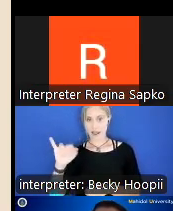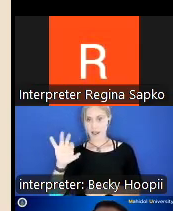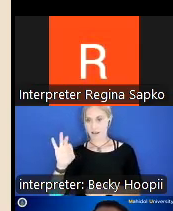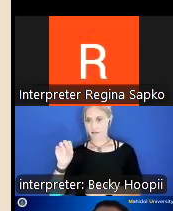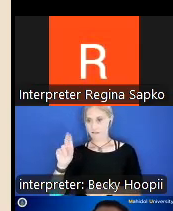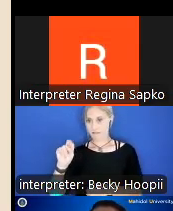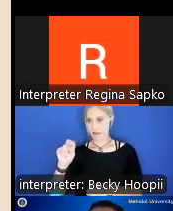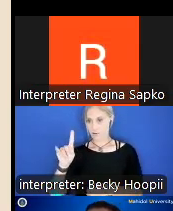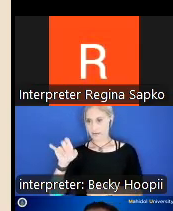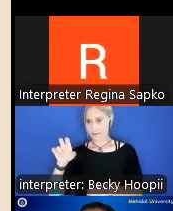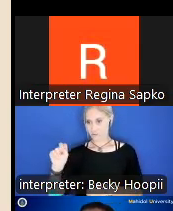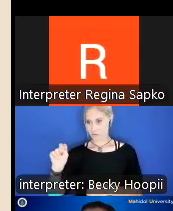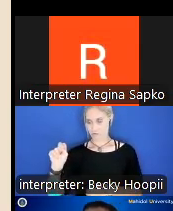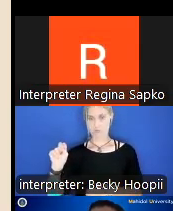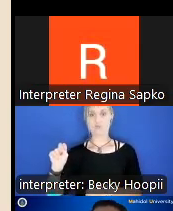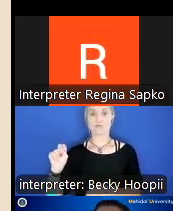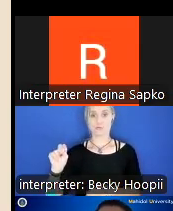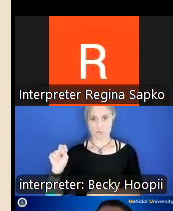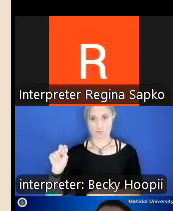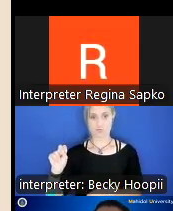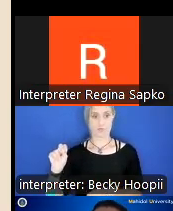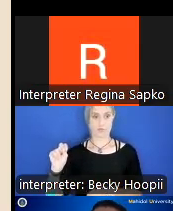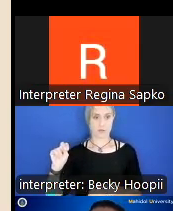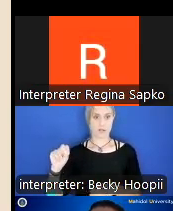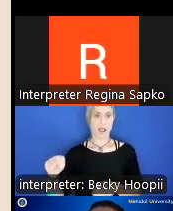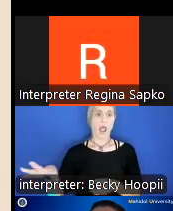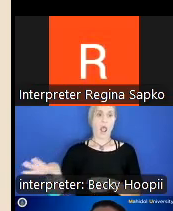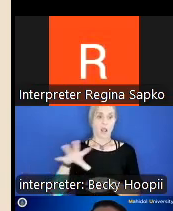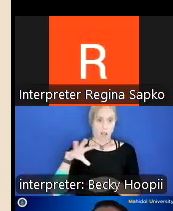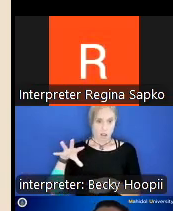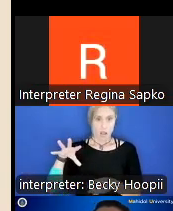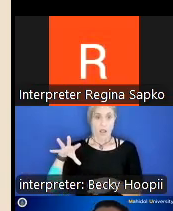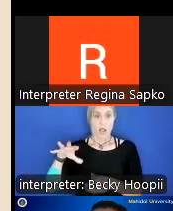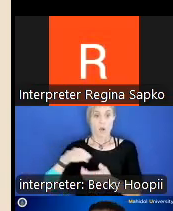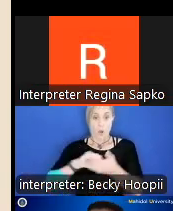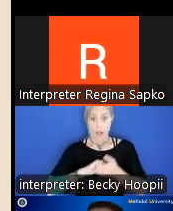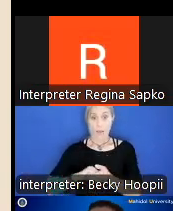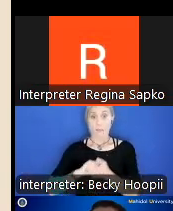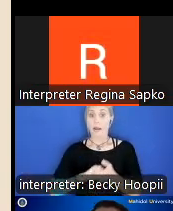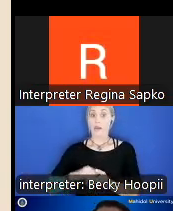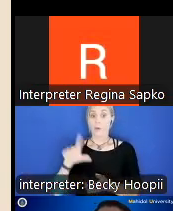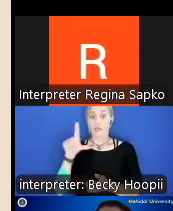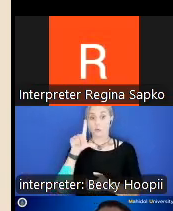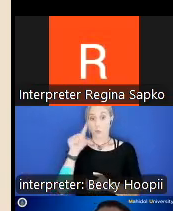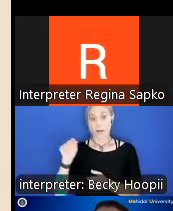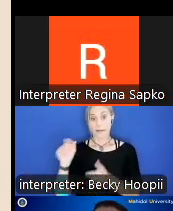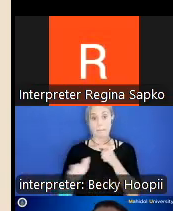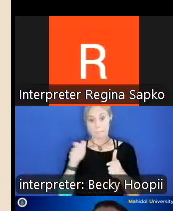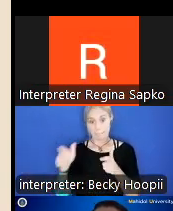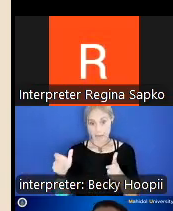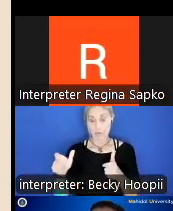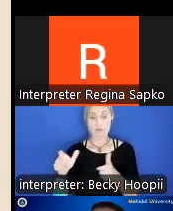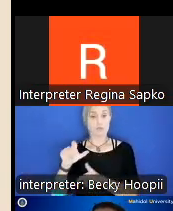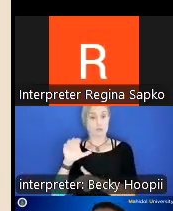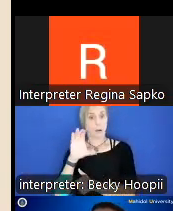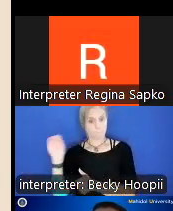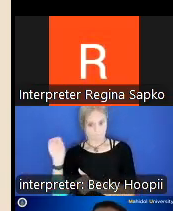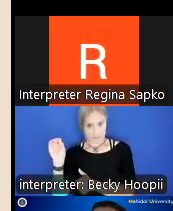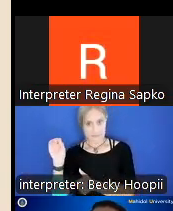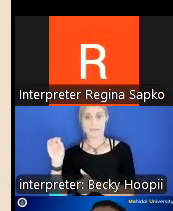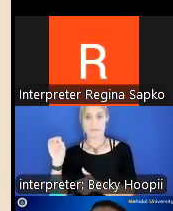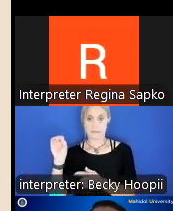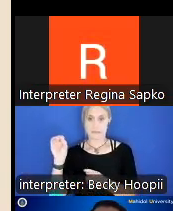the 20 major collaboration or the corporation or business to place